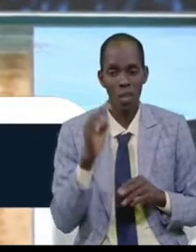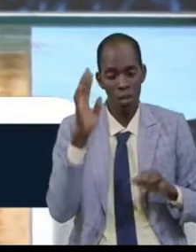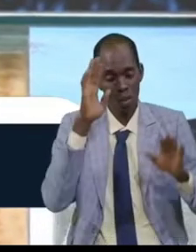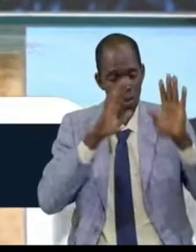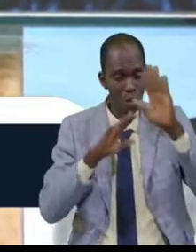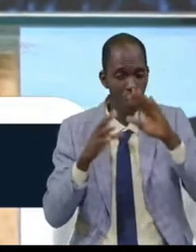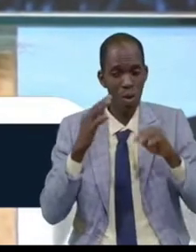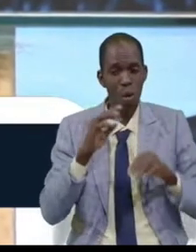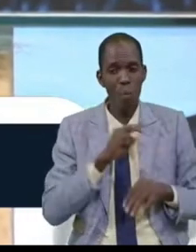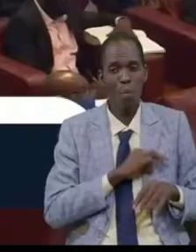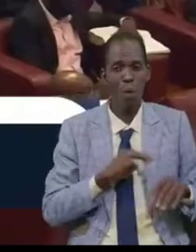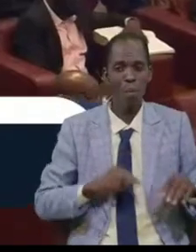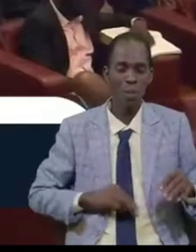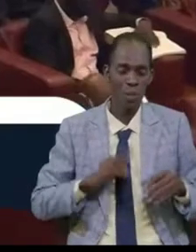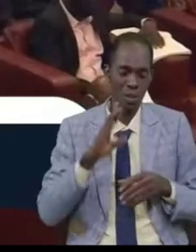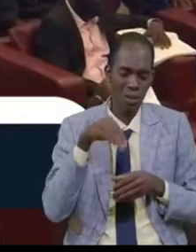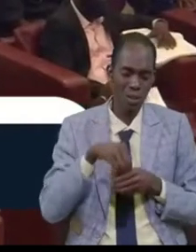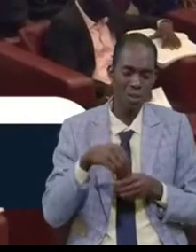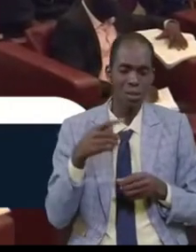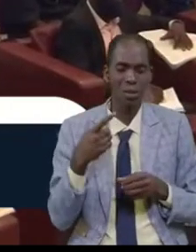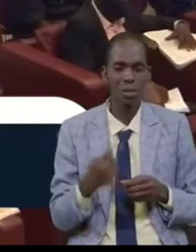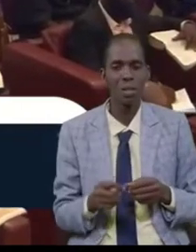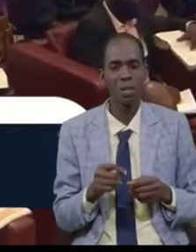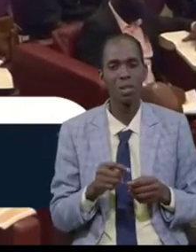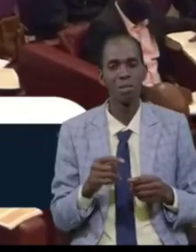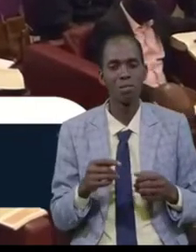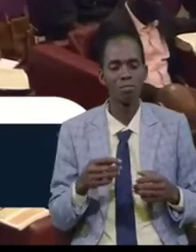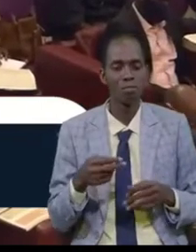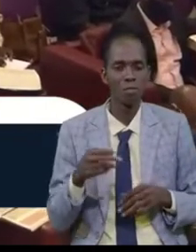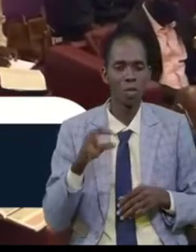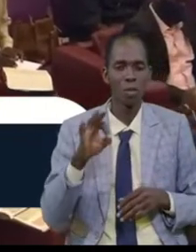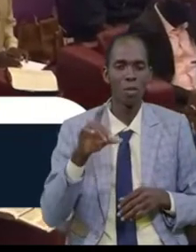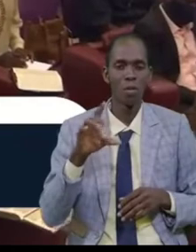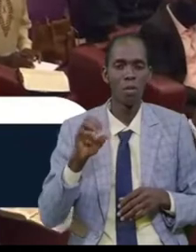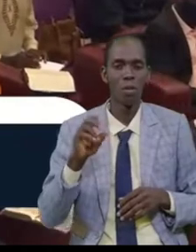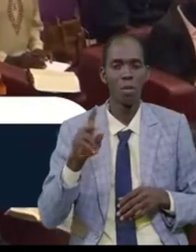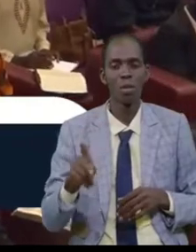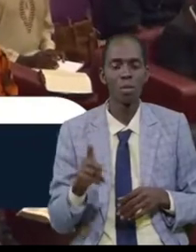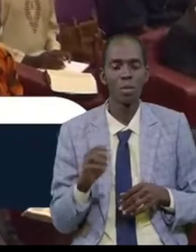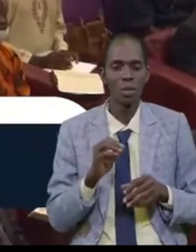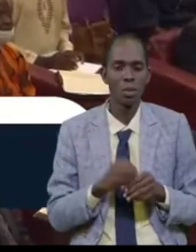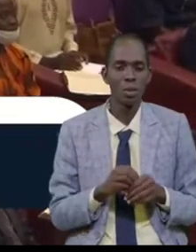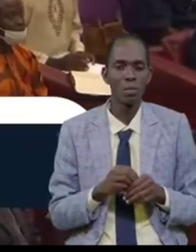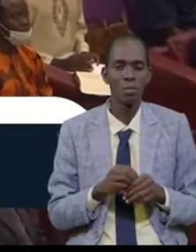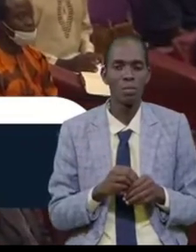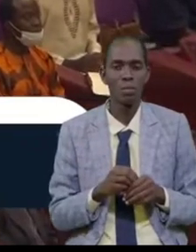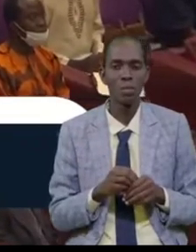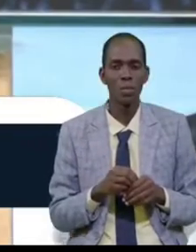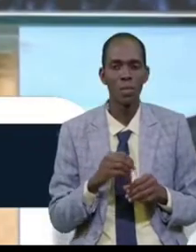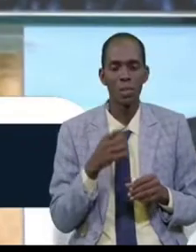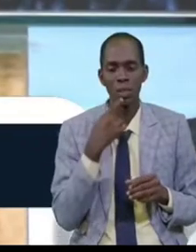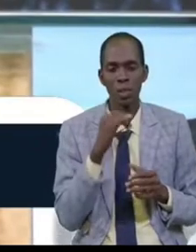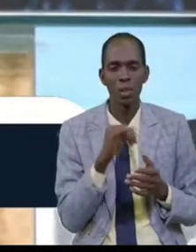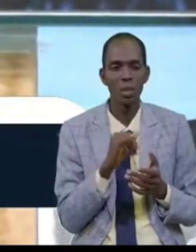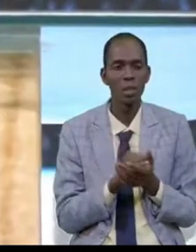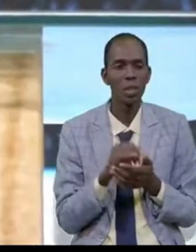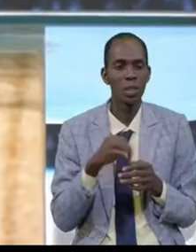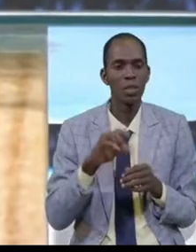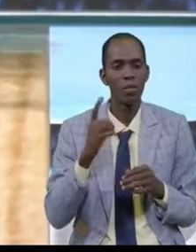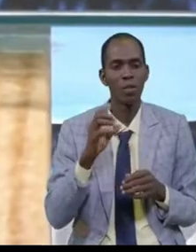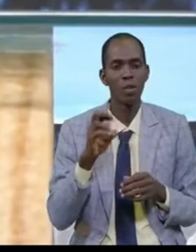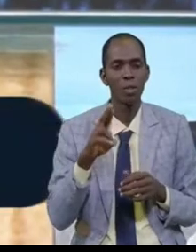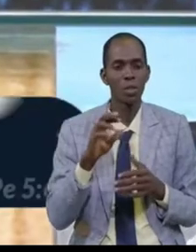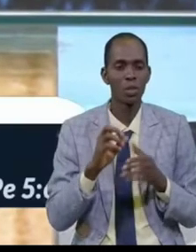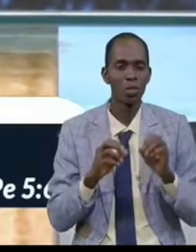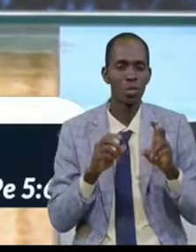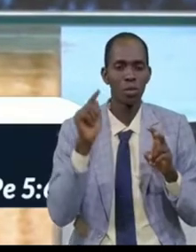We're coming to 1 Corinthians chapter 12, and we're reading from verse 24. It says, for our comely